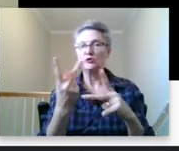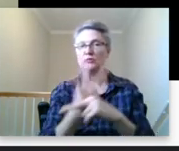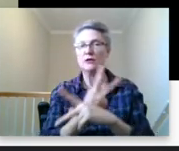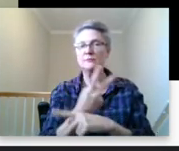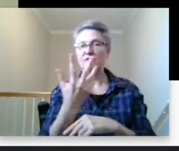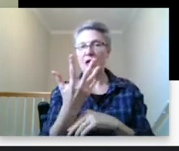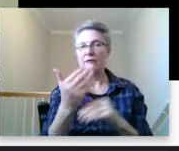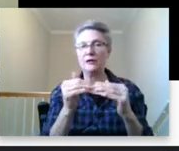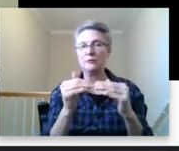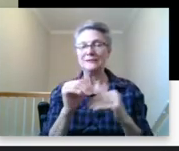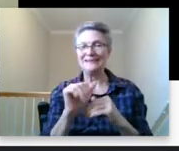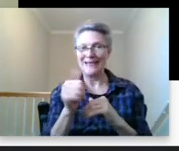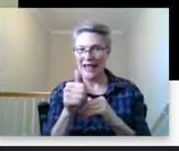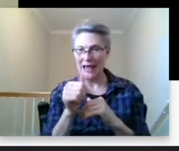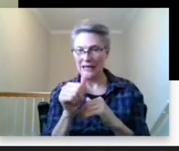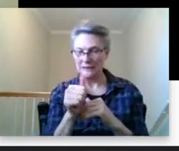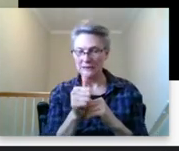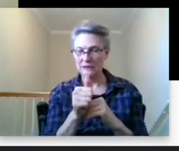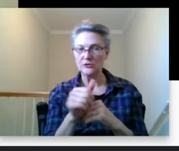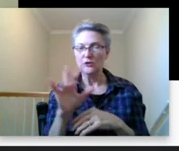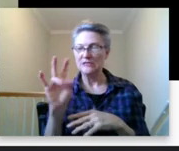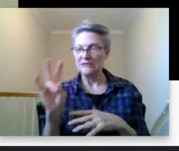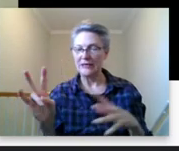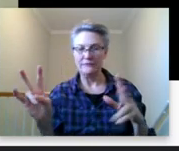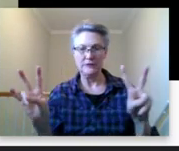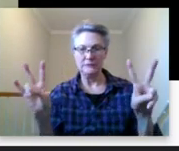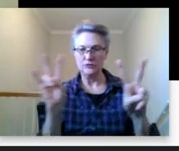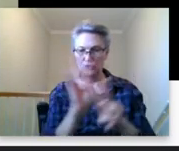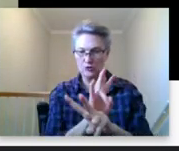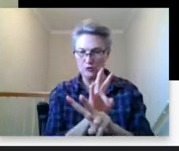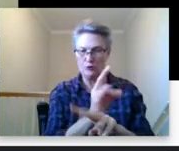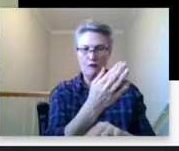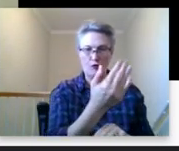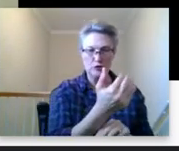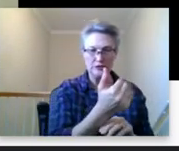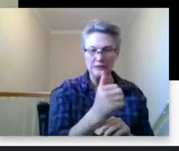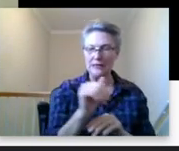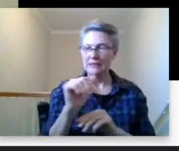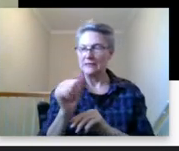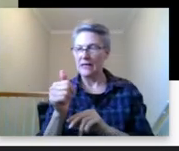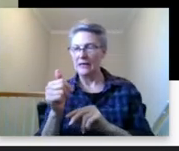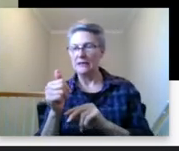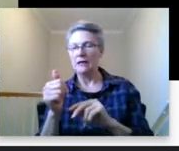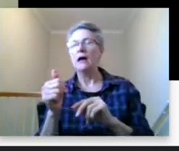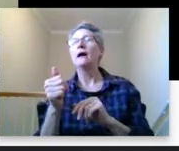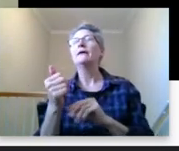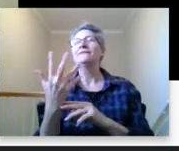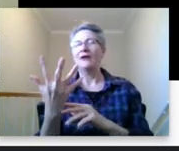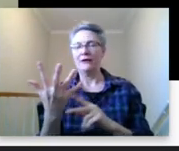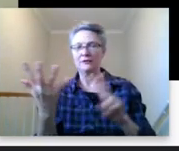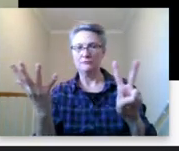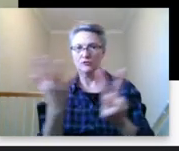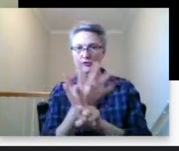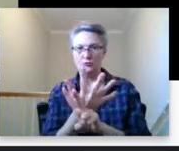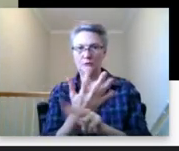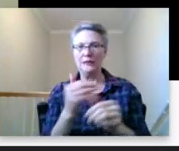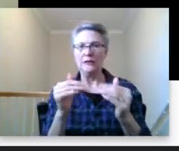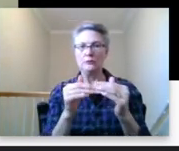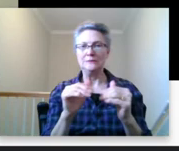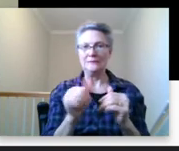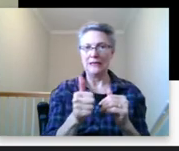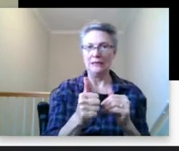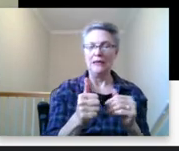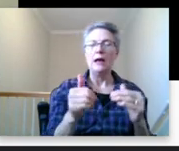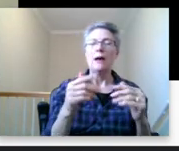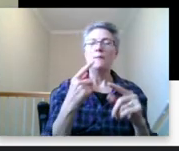noticing how similar that is to my original problem that I did. And I get 14 and 10, and then I end up with 24